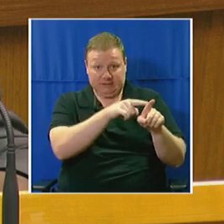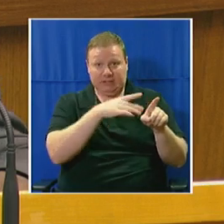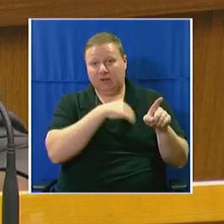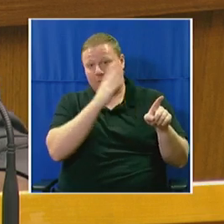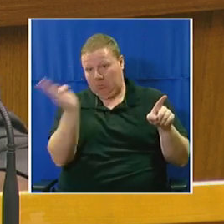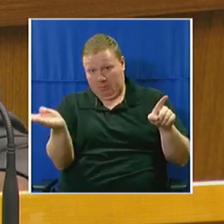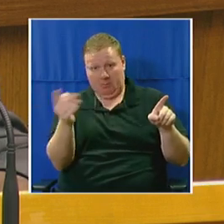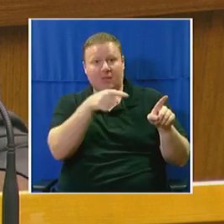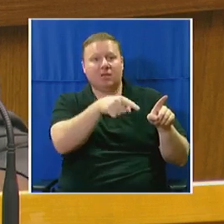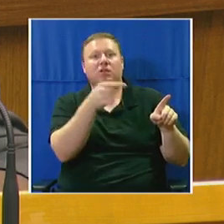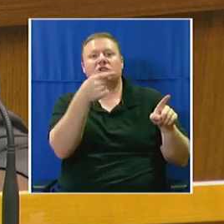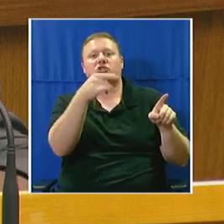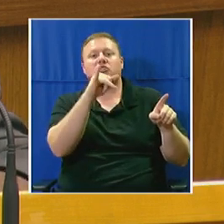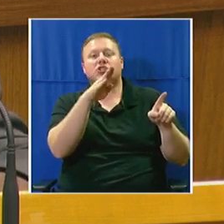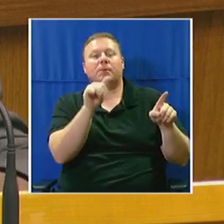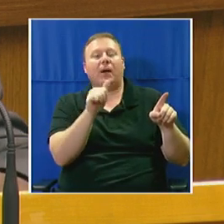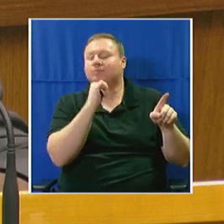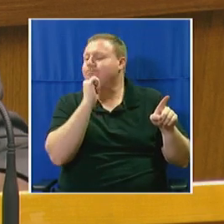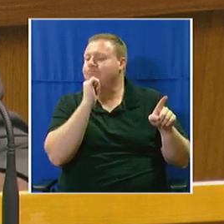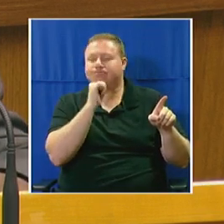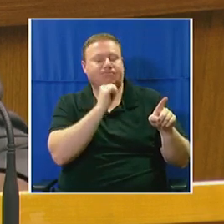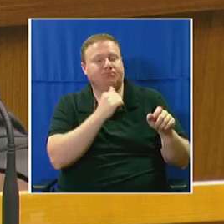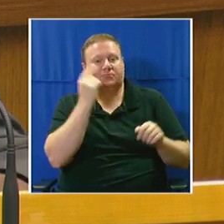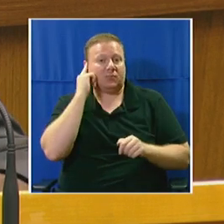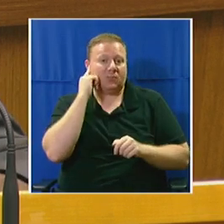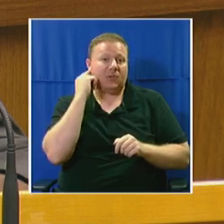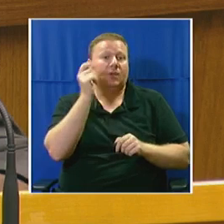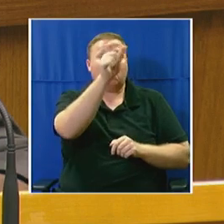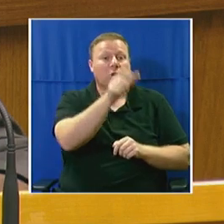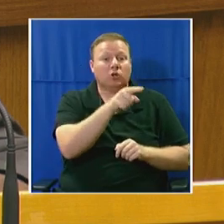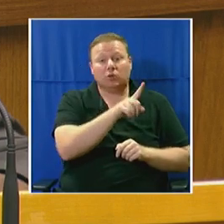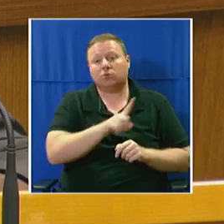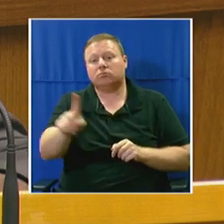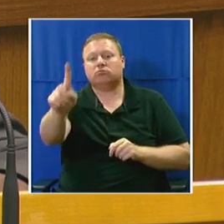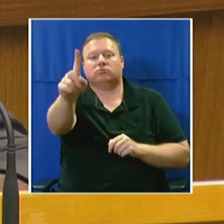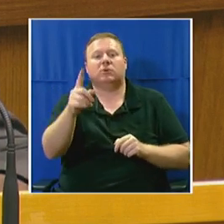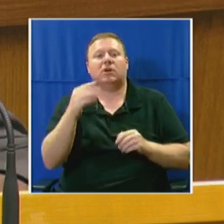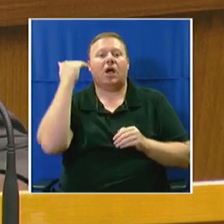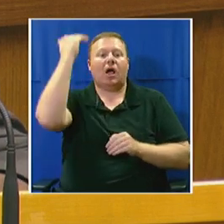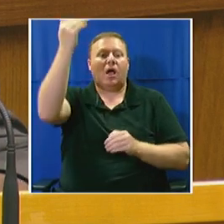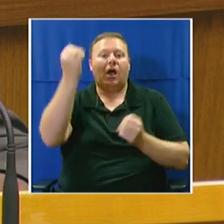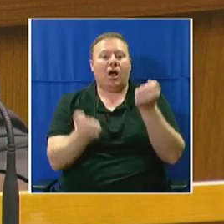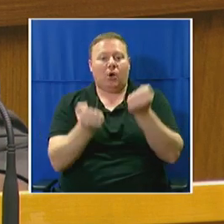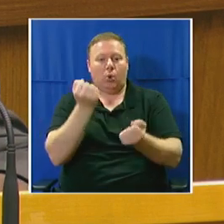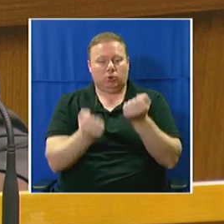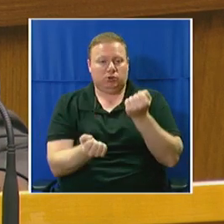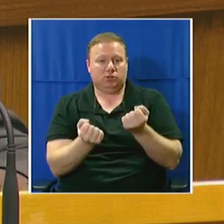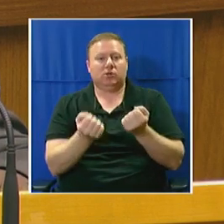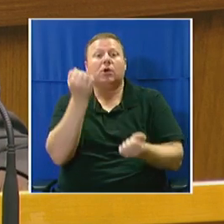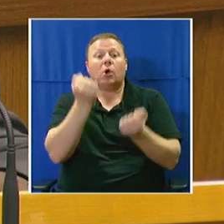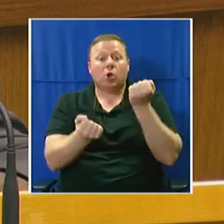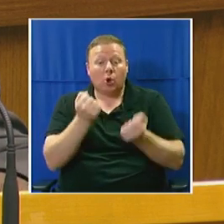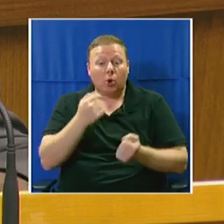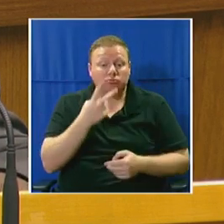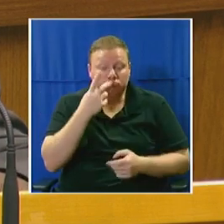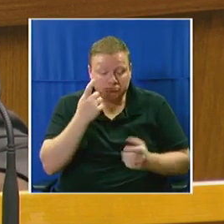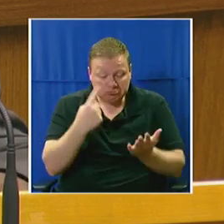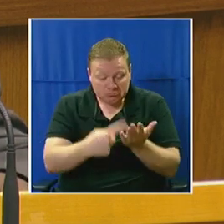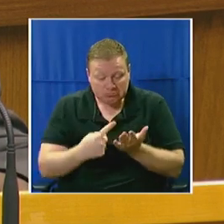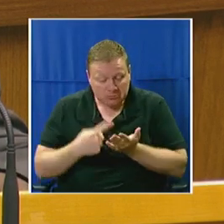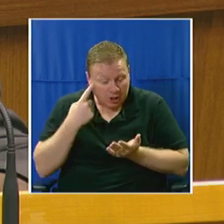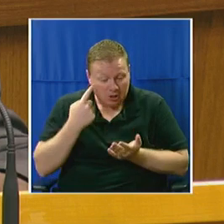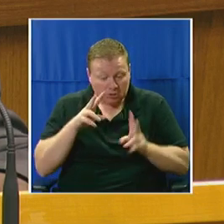for considerations such were received from Advocate M but not Advocate jba